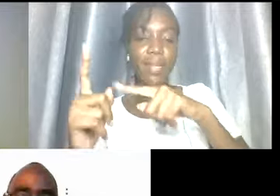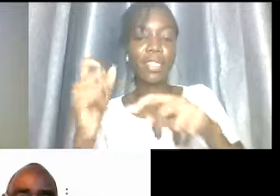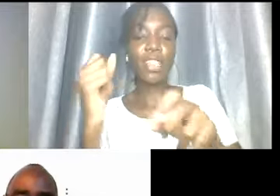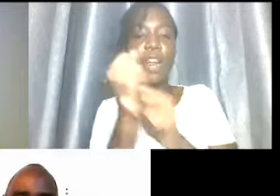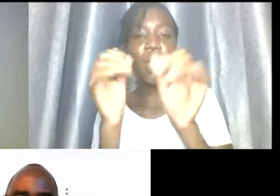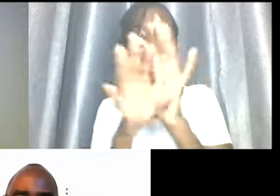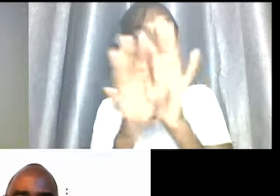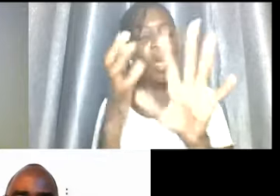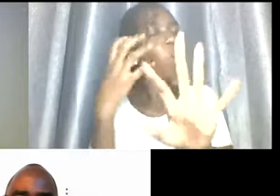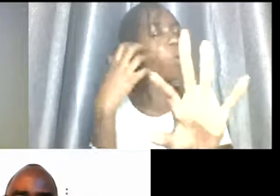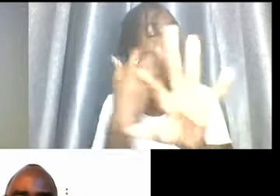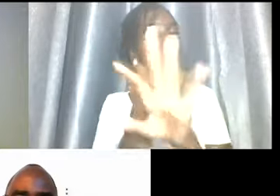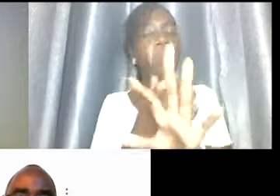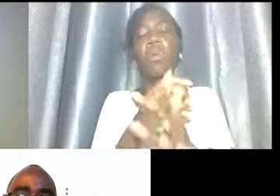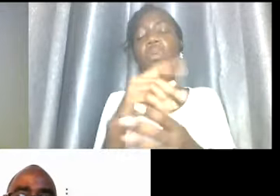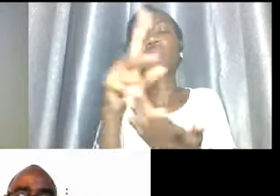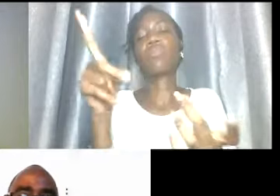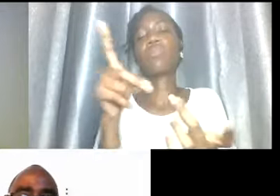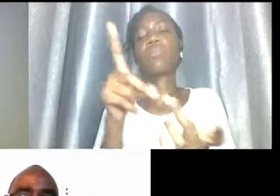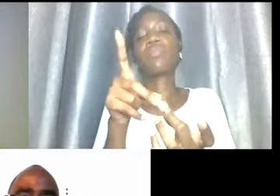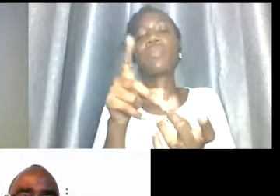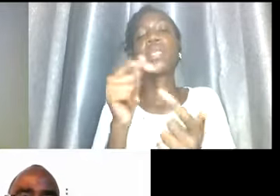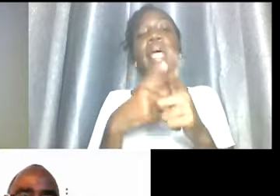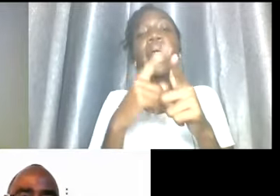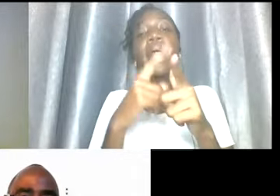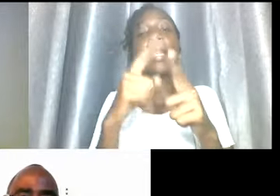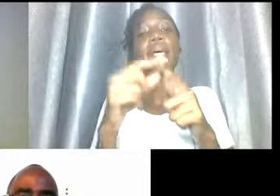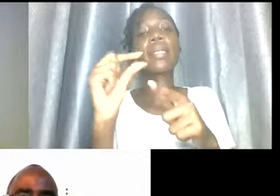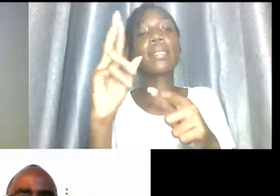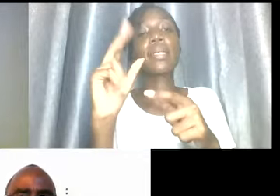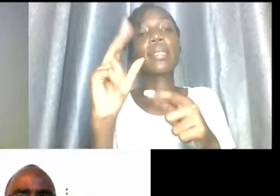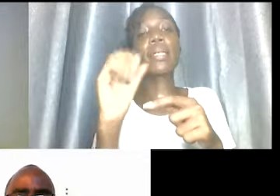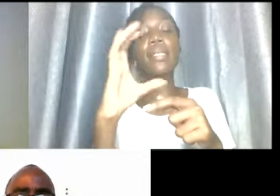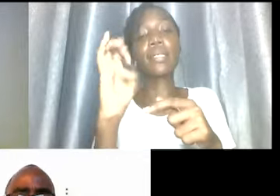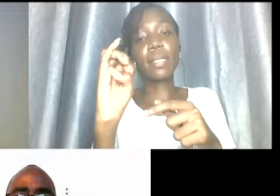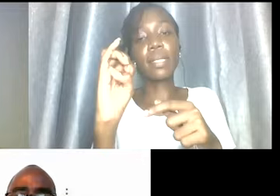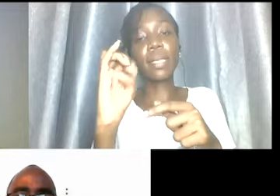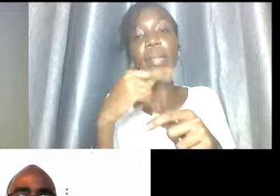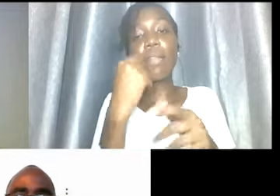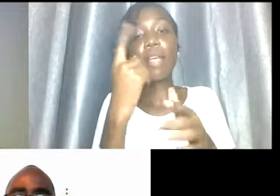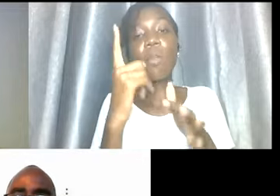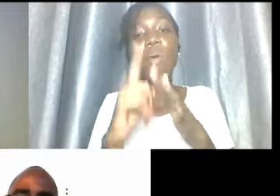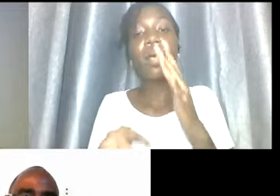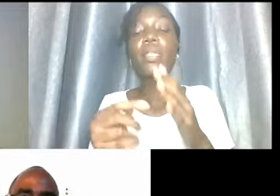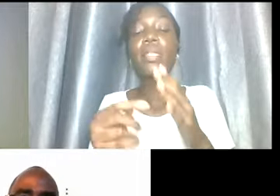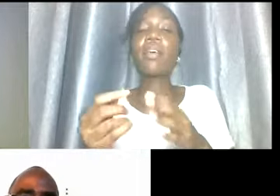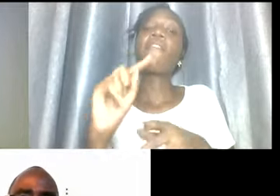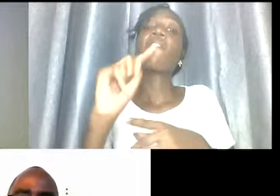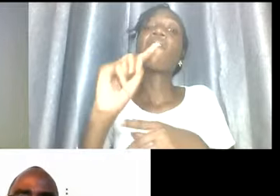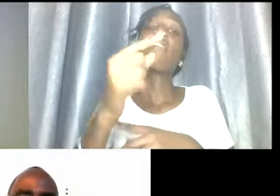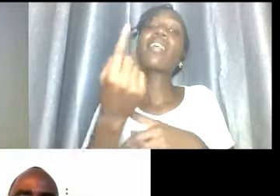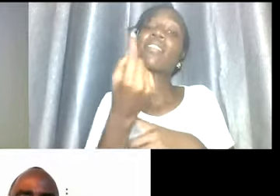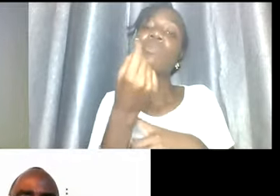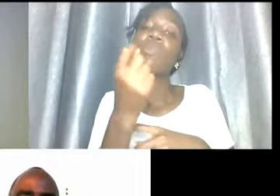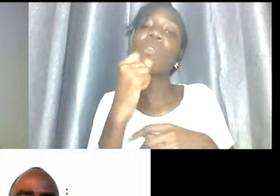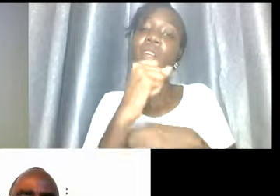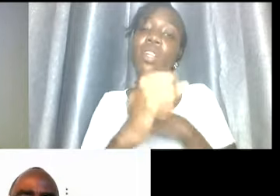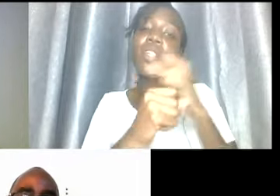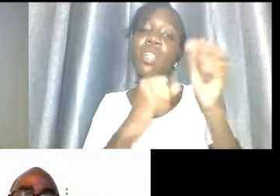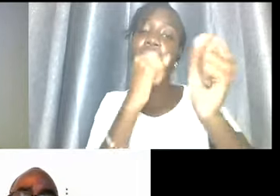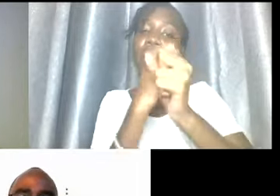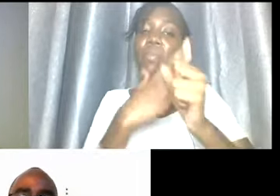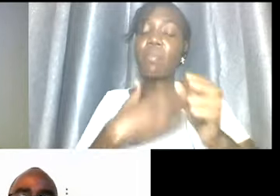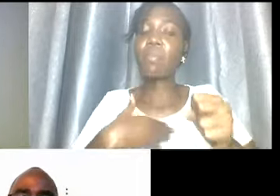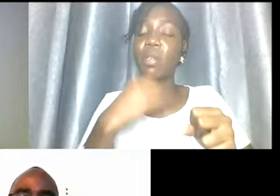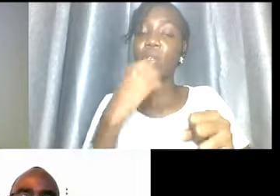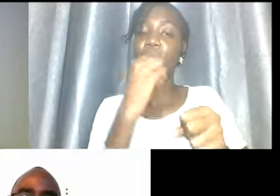rough spots. And like Grace would have told you, the first few years in any business, the